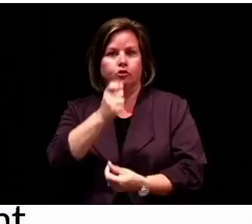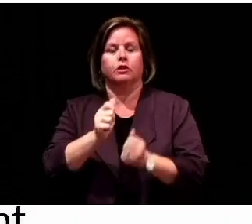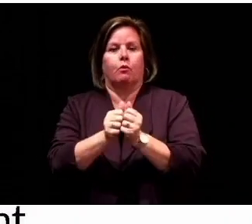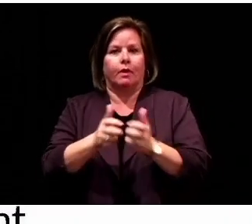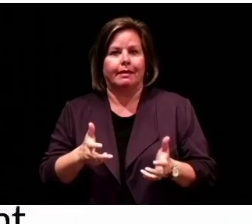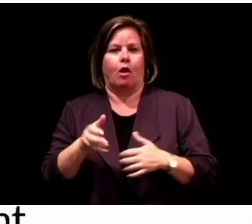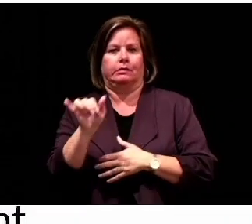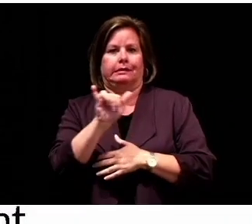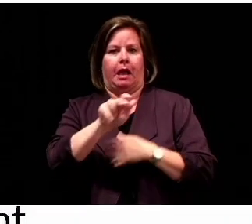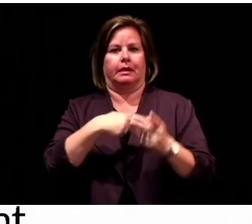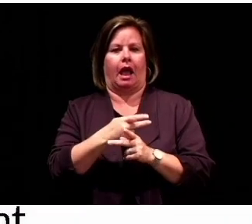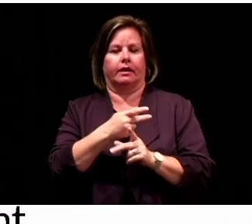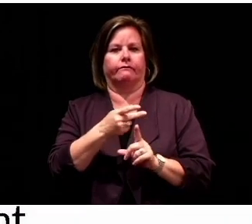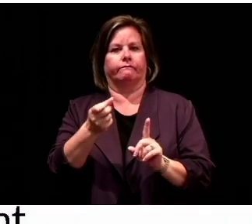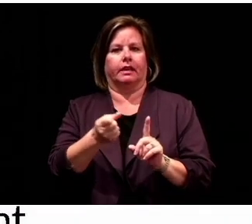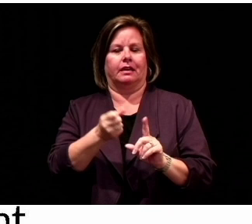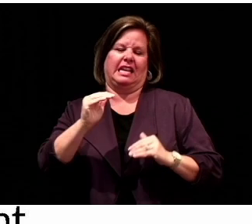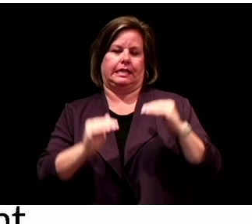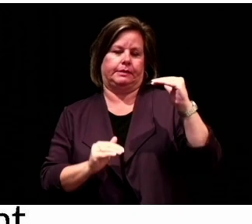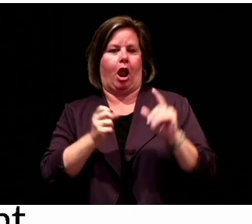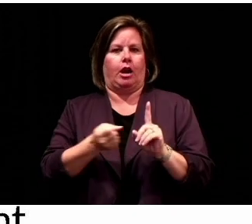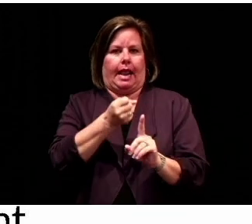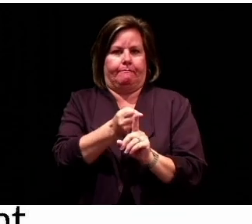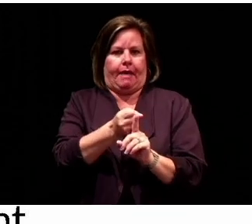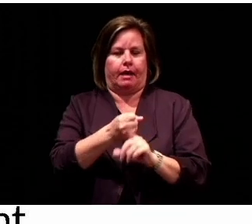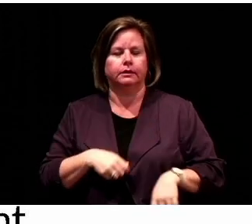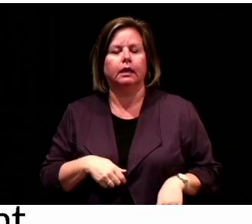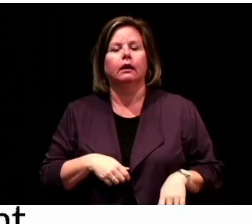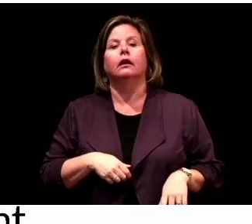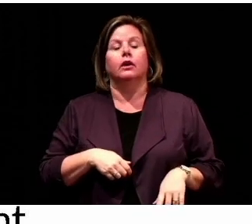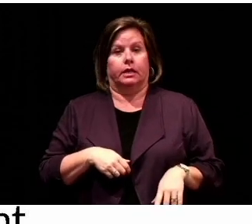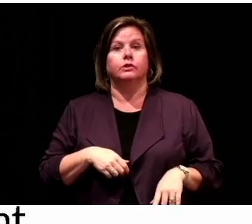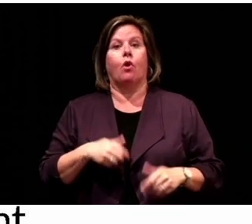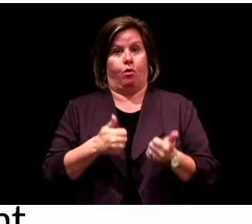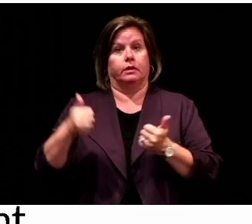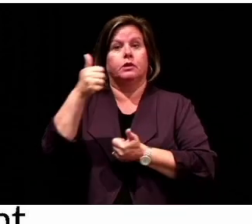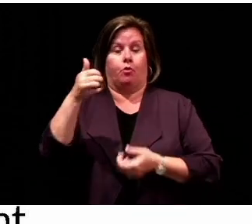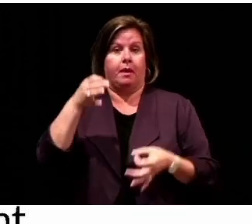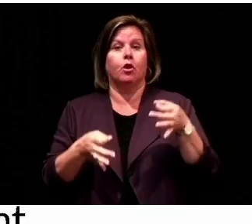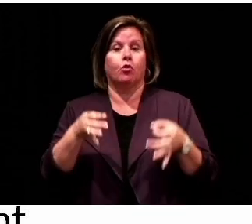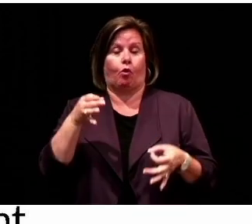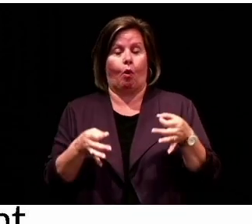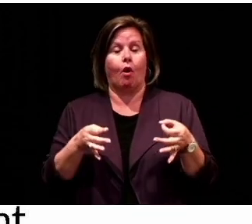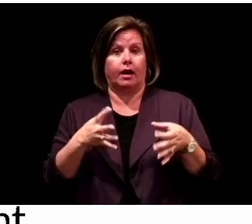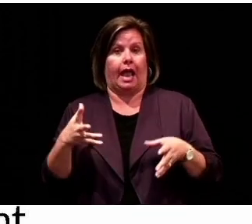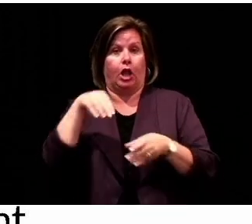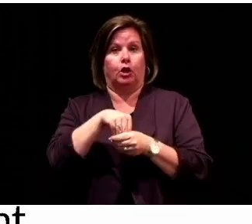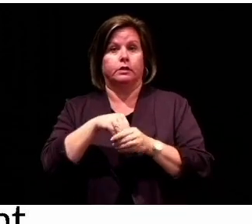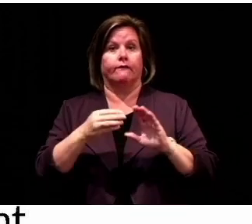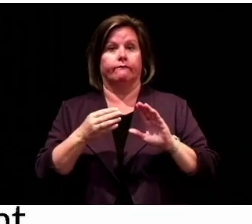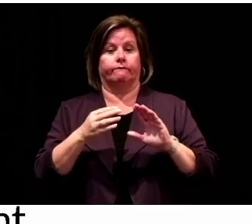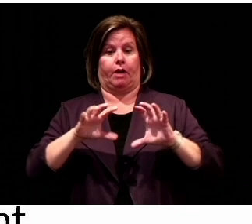the defendant then has a burden to show legally sufficient justification. It's not a business justification like you see in